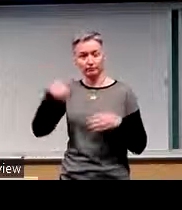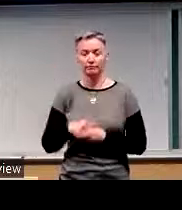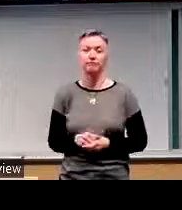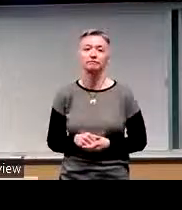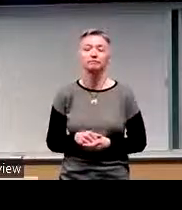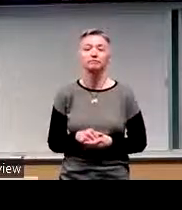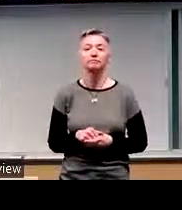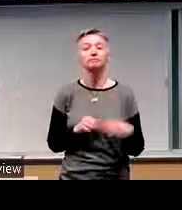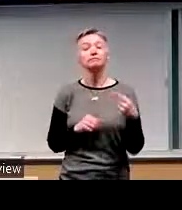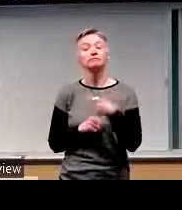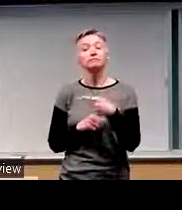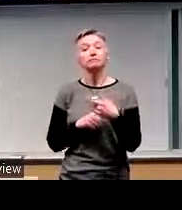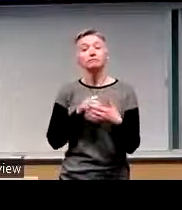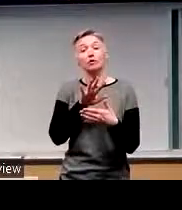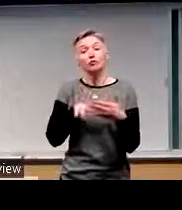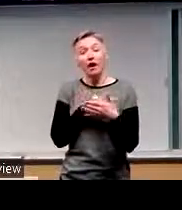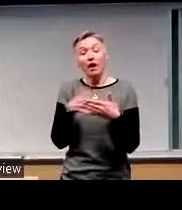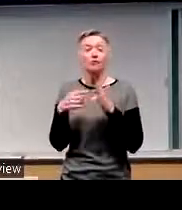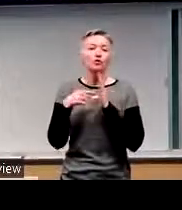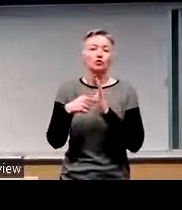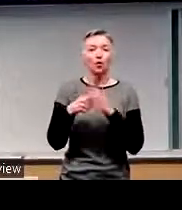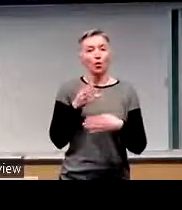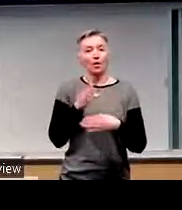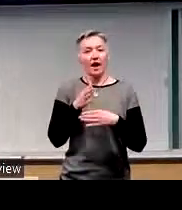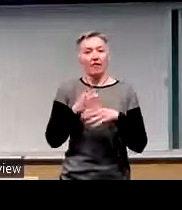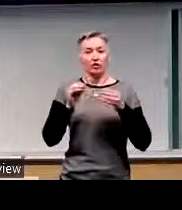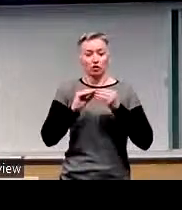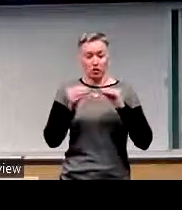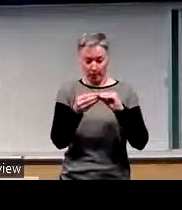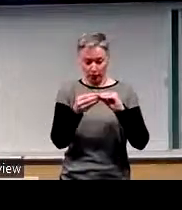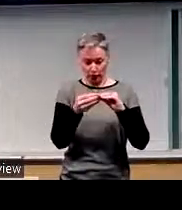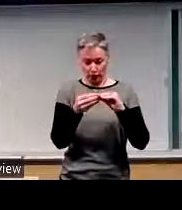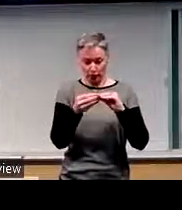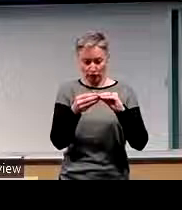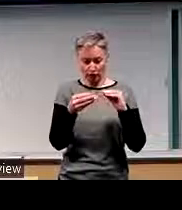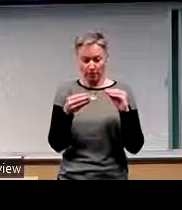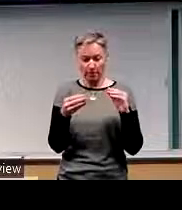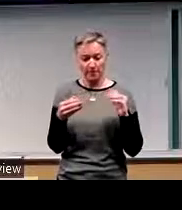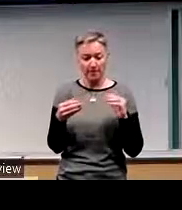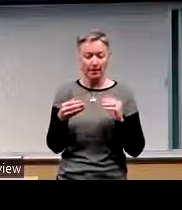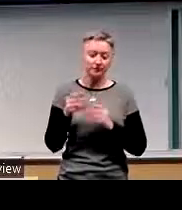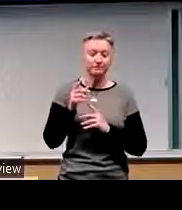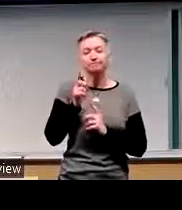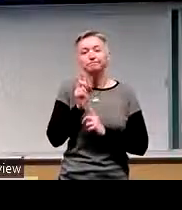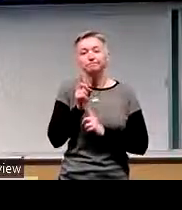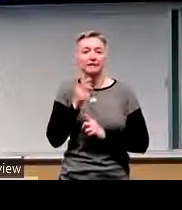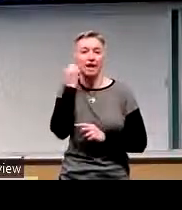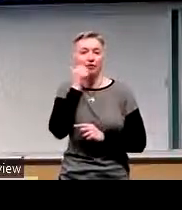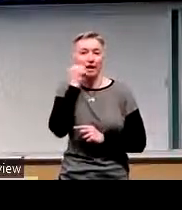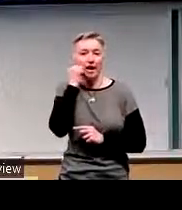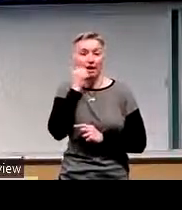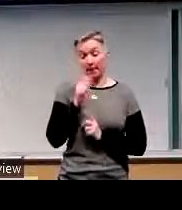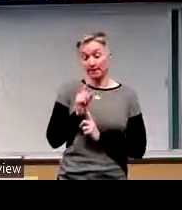depicts the average number of minutes per day of social isolation in the US. Now, these minutes